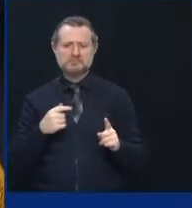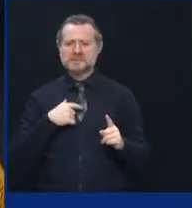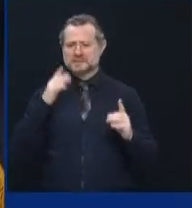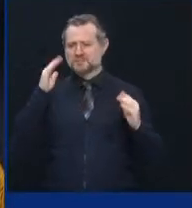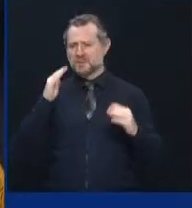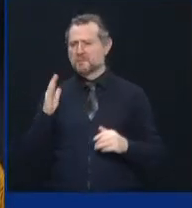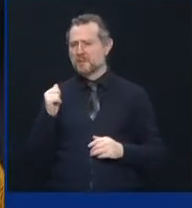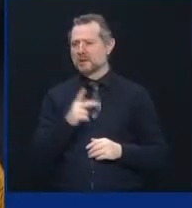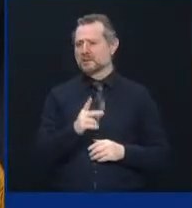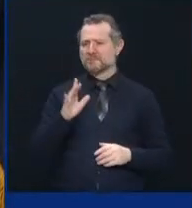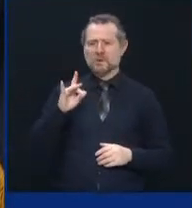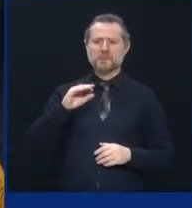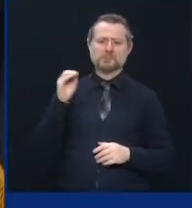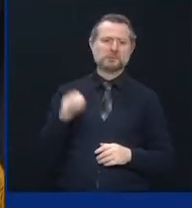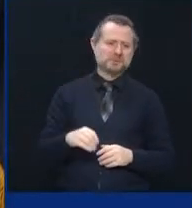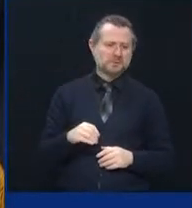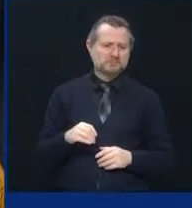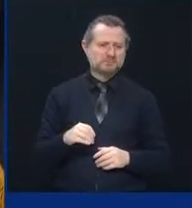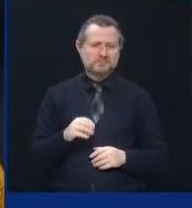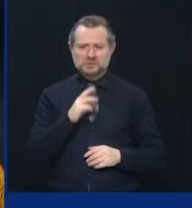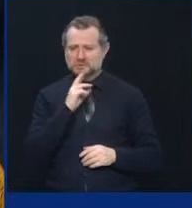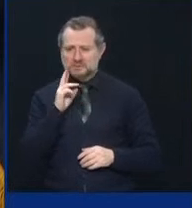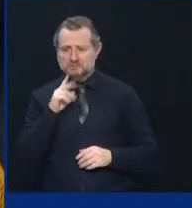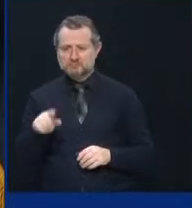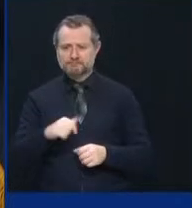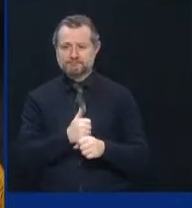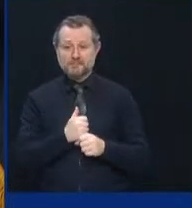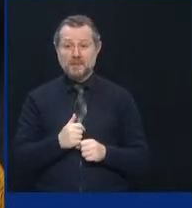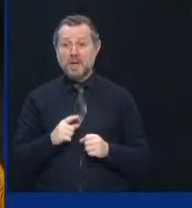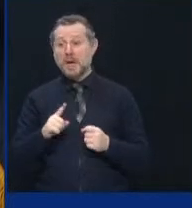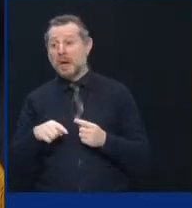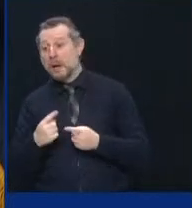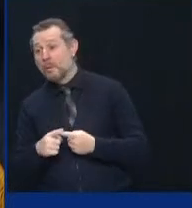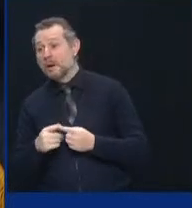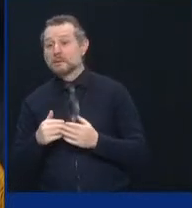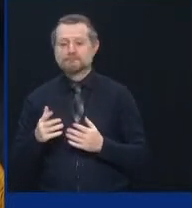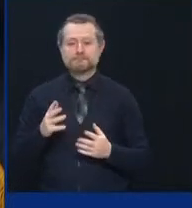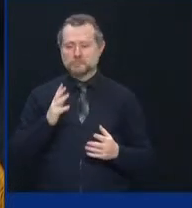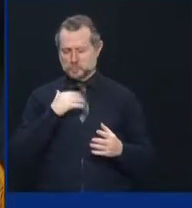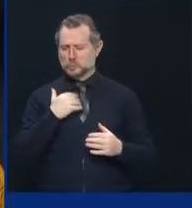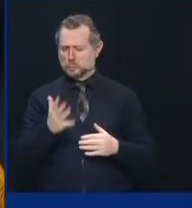would be the question. And how and when do you do that? On the